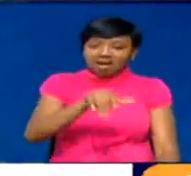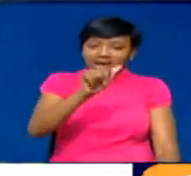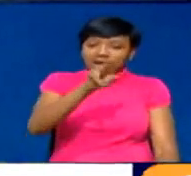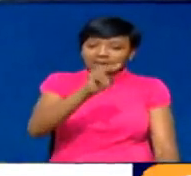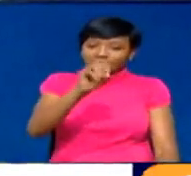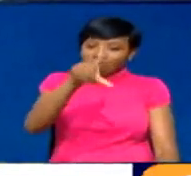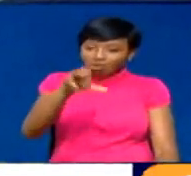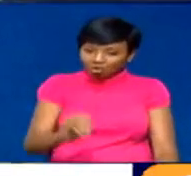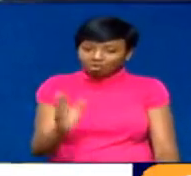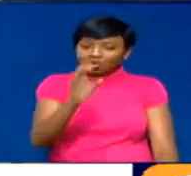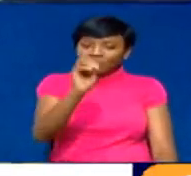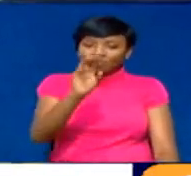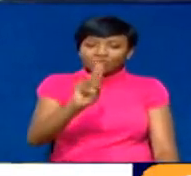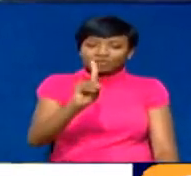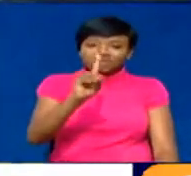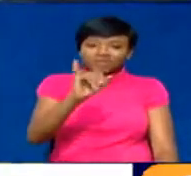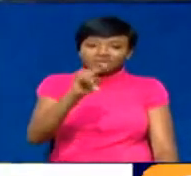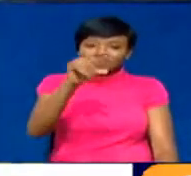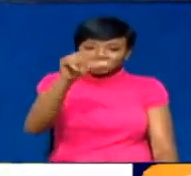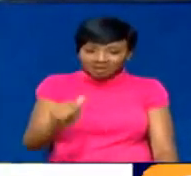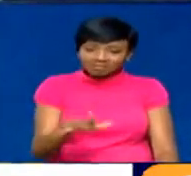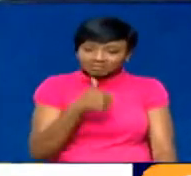Amolo Odinga.